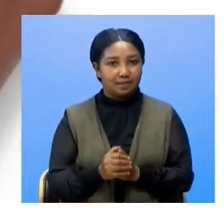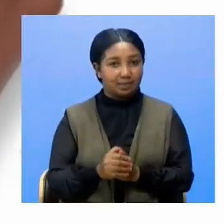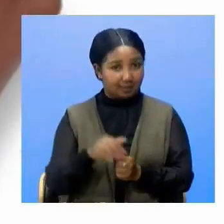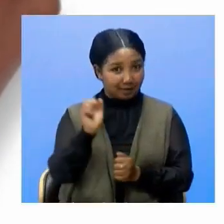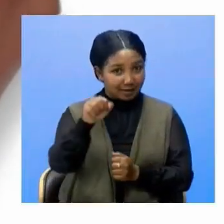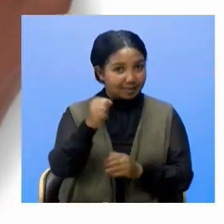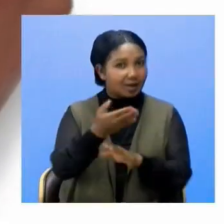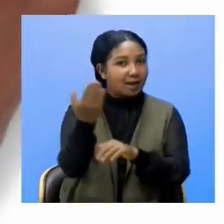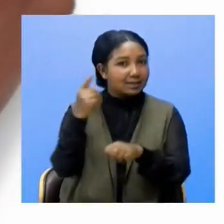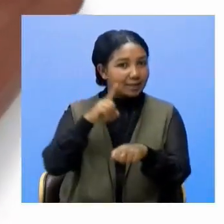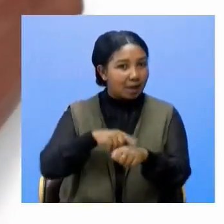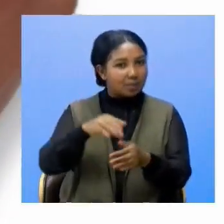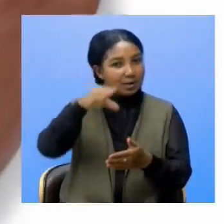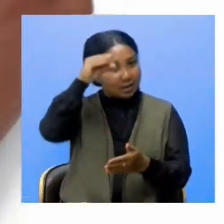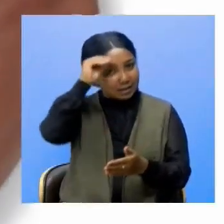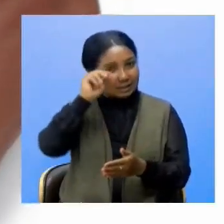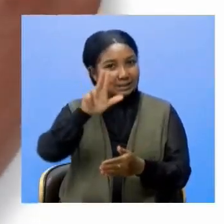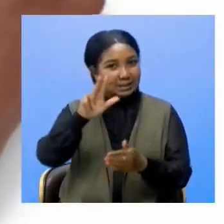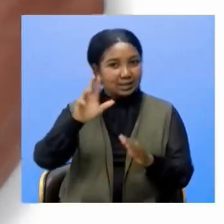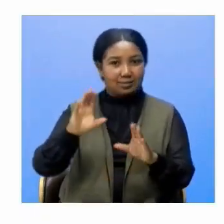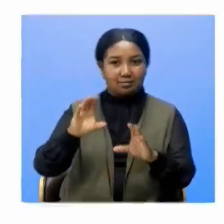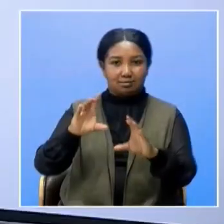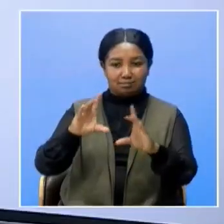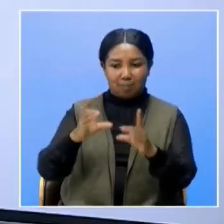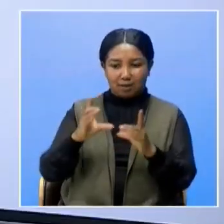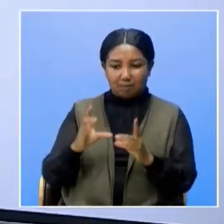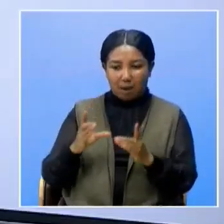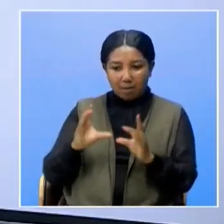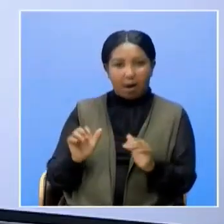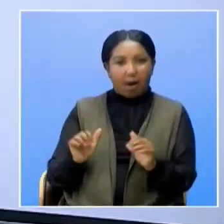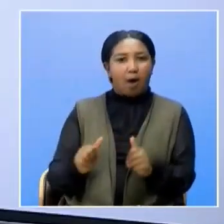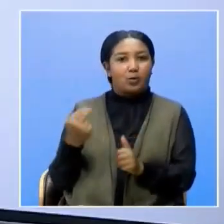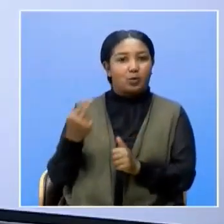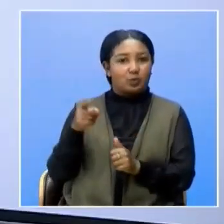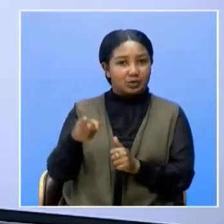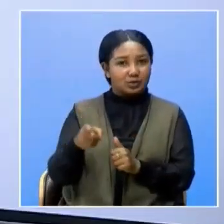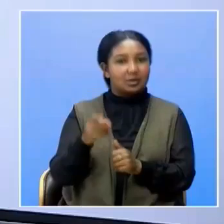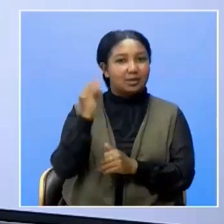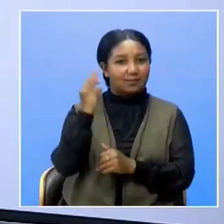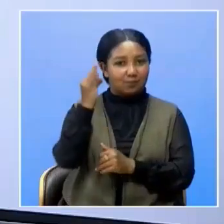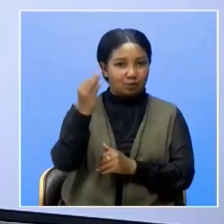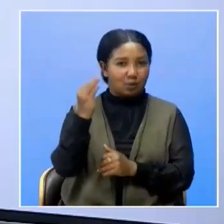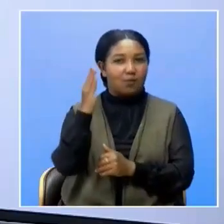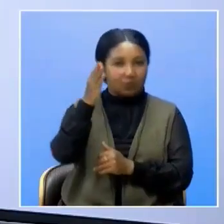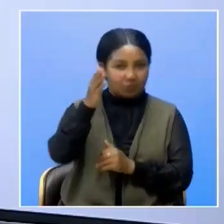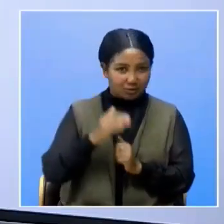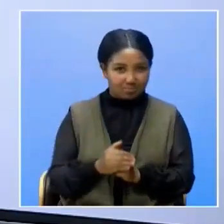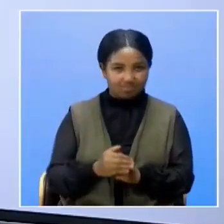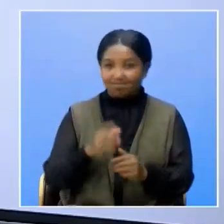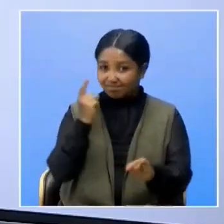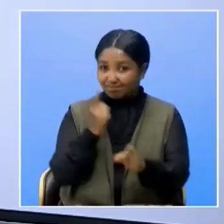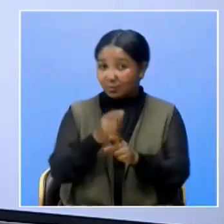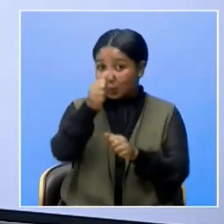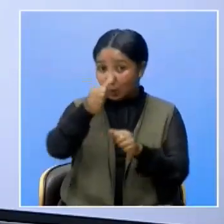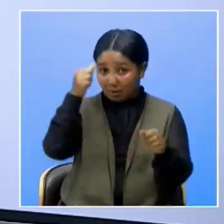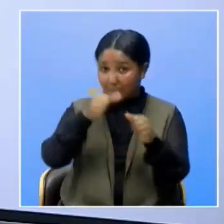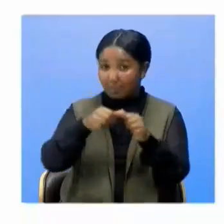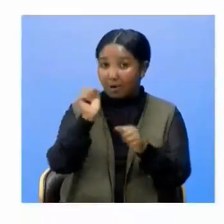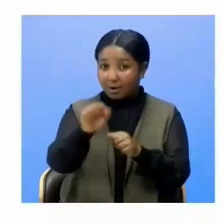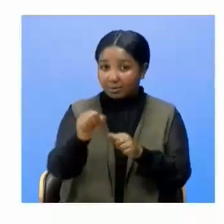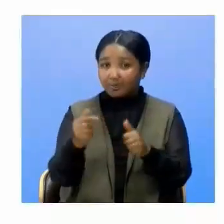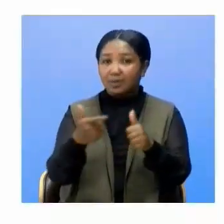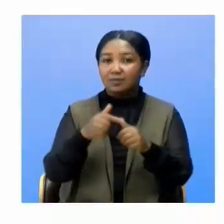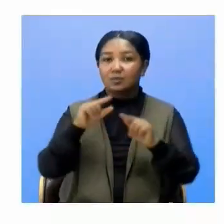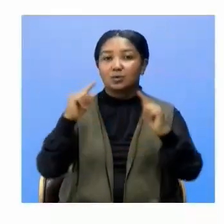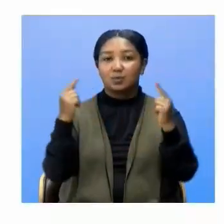Yes, last time we have seen the 3 patterns and how to use them in the future. I am sure you remember. The first